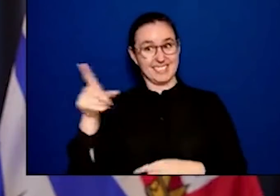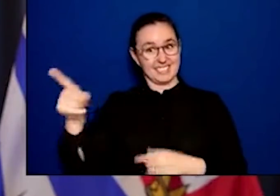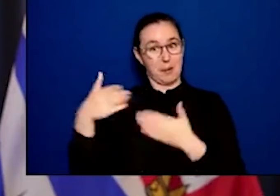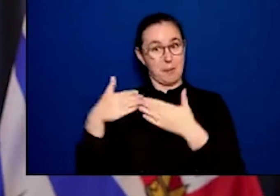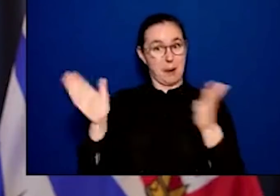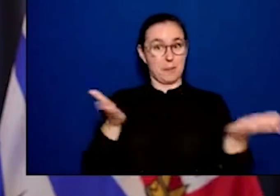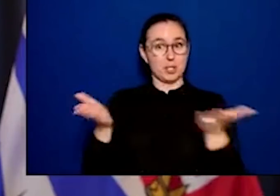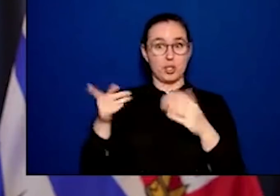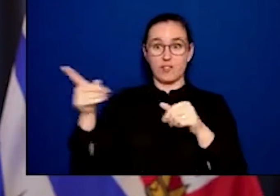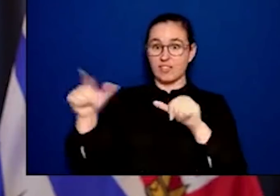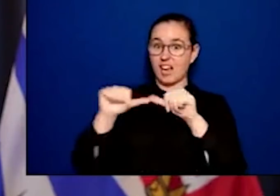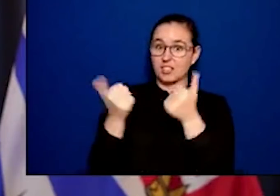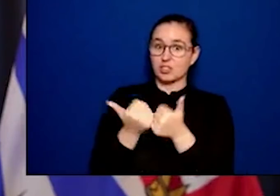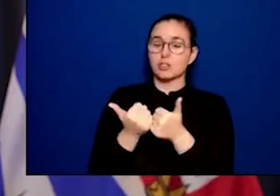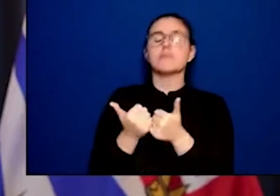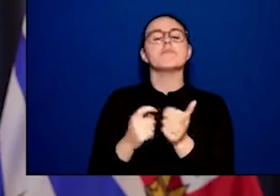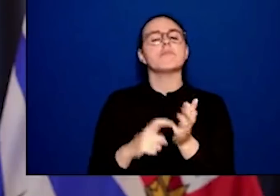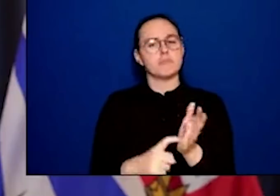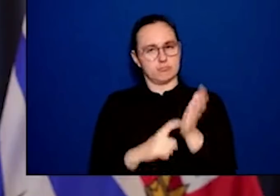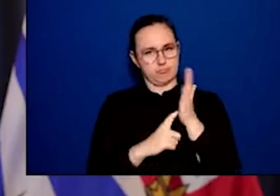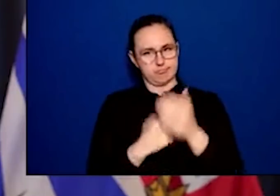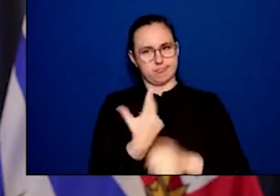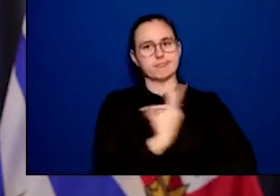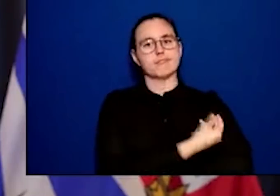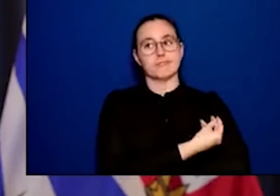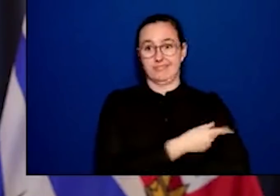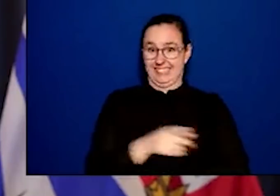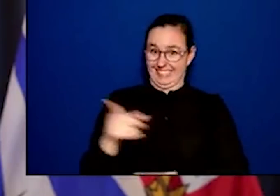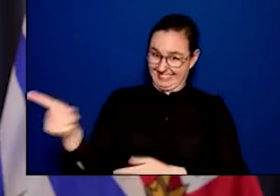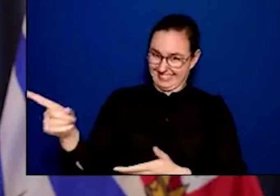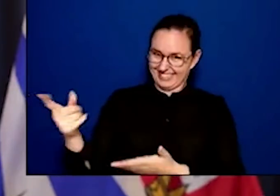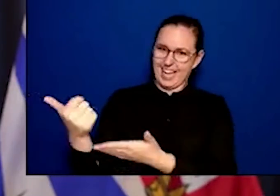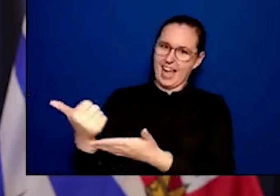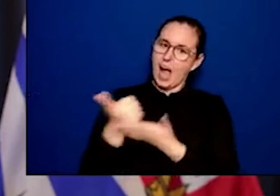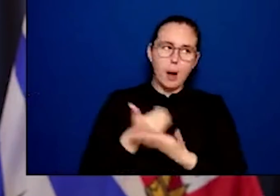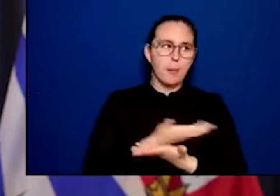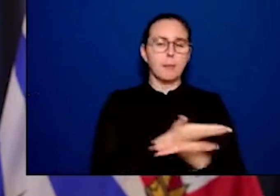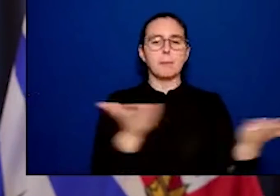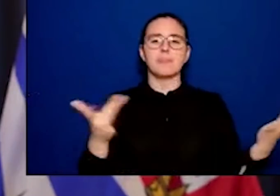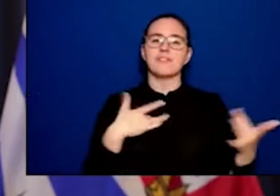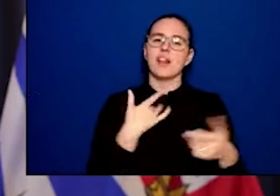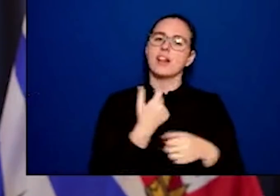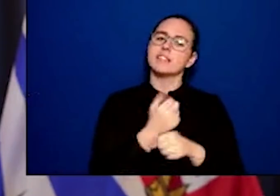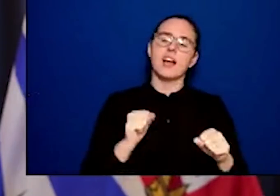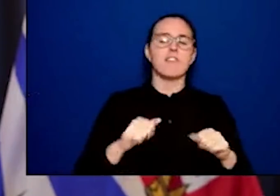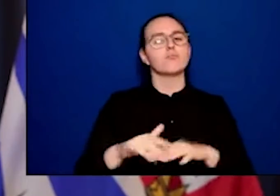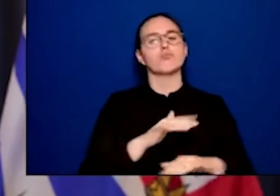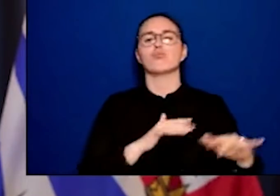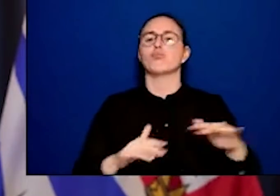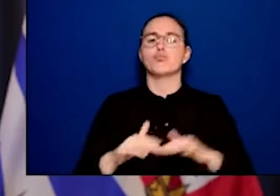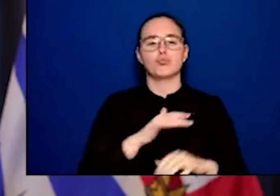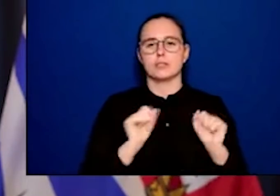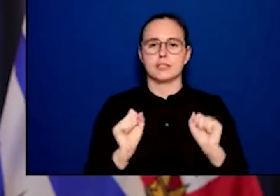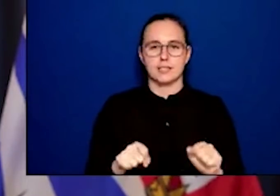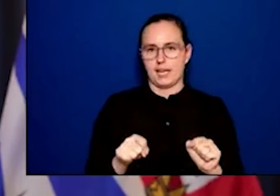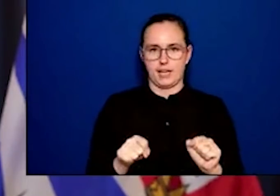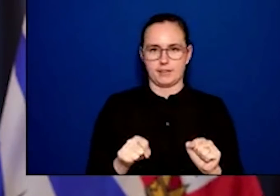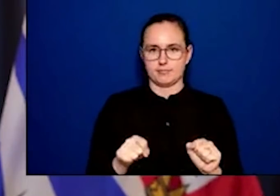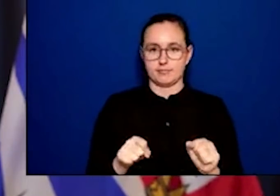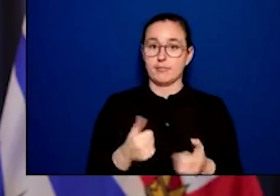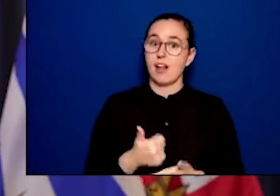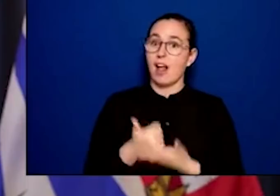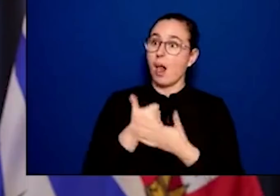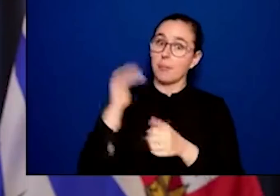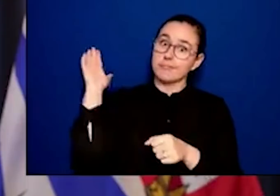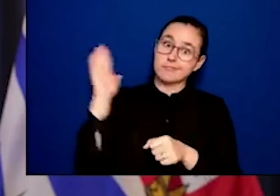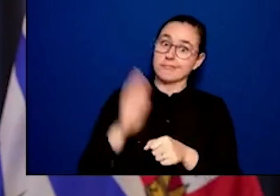increase workplace confidence across the BC Public Service and to stop the spread by requiring proof of vaccination. The BC Public Service is